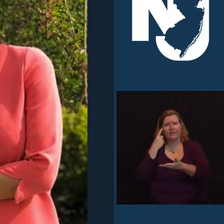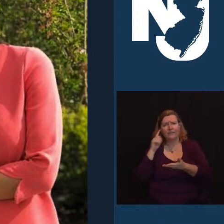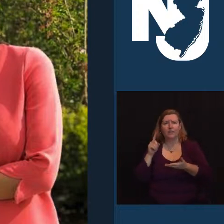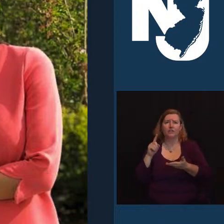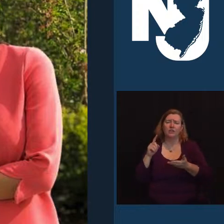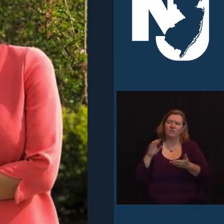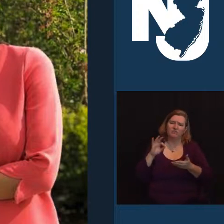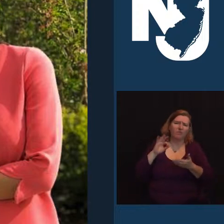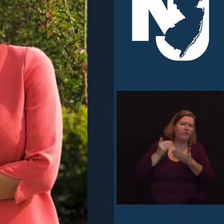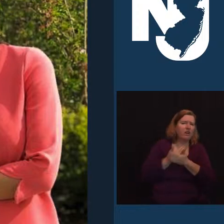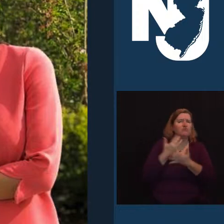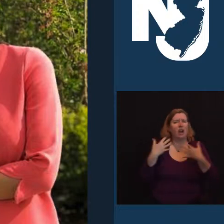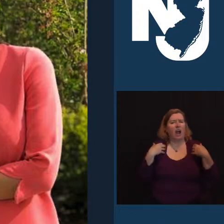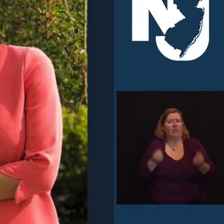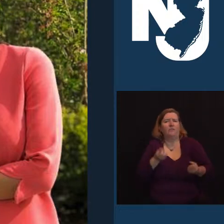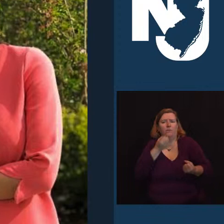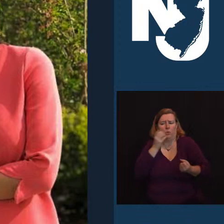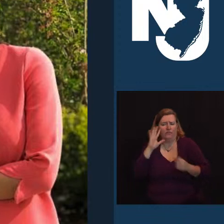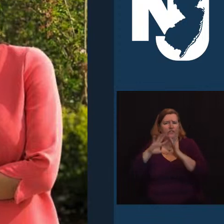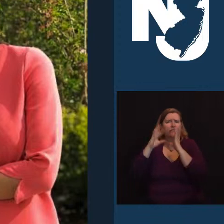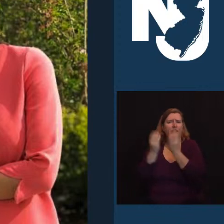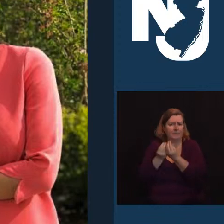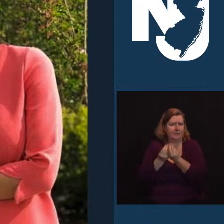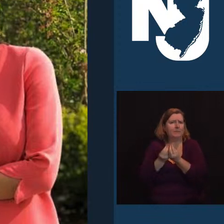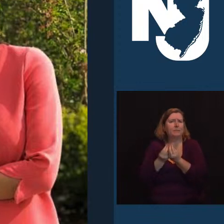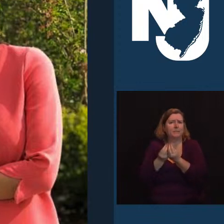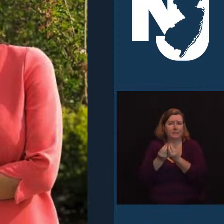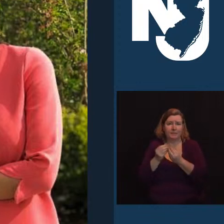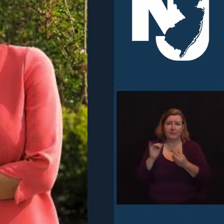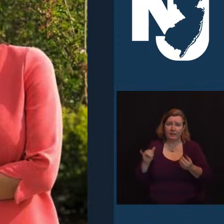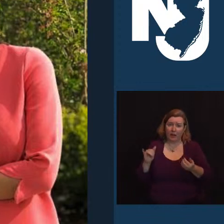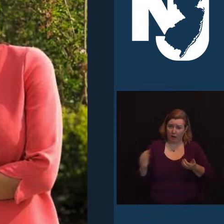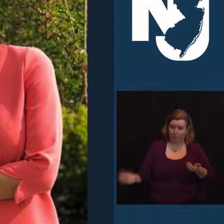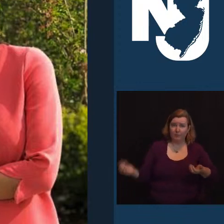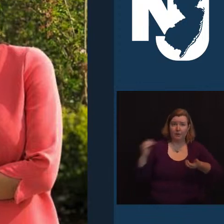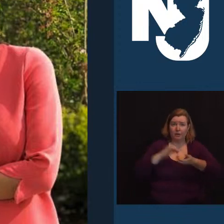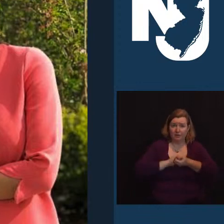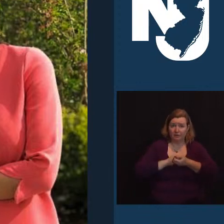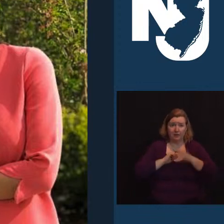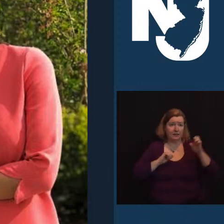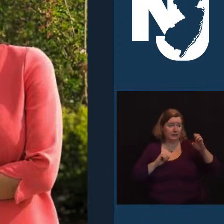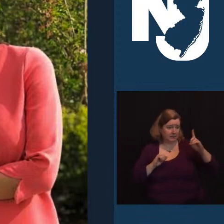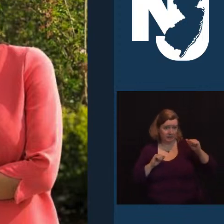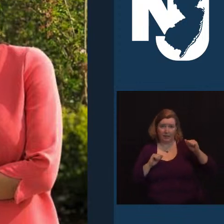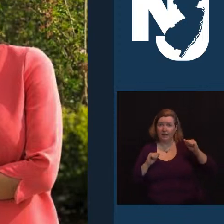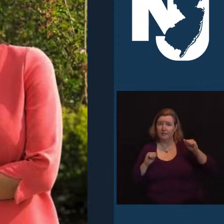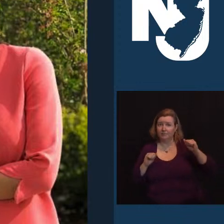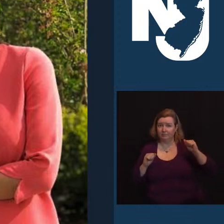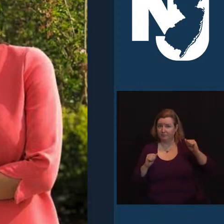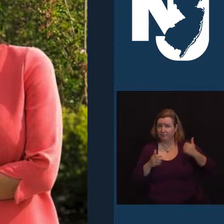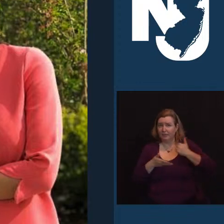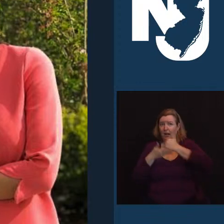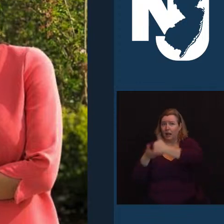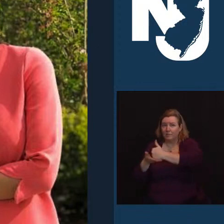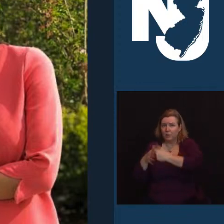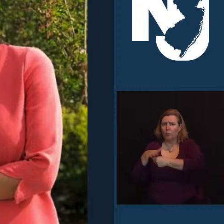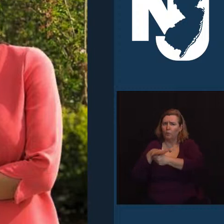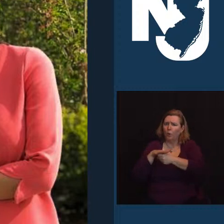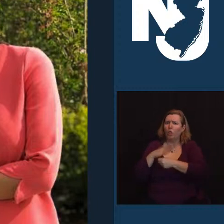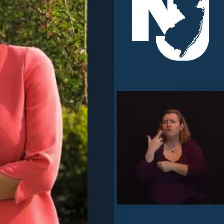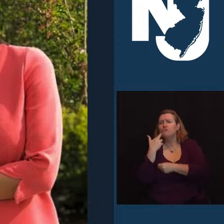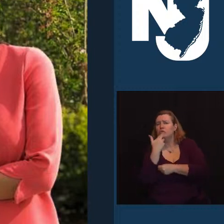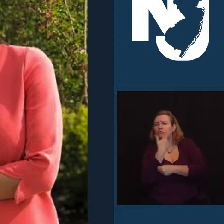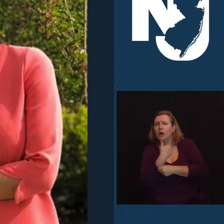the families they serve. This partnership is more than tackling hunger and supporting local restaurants, although it is that. It's